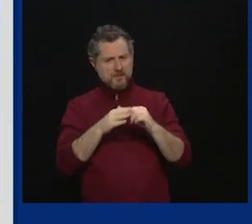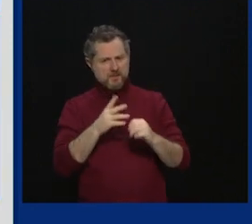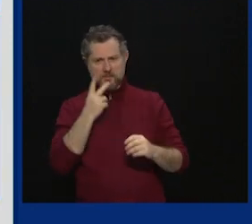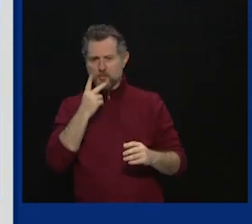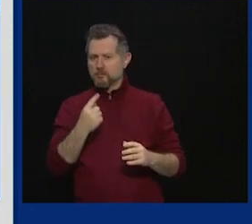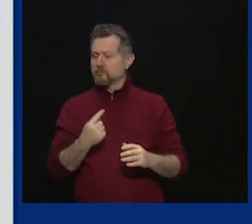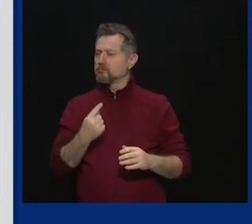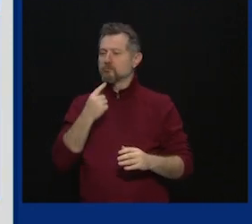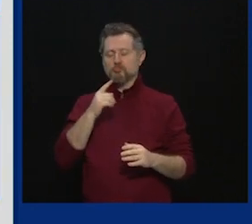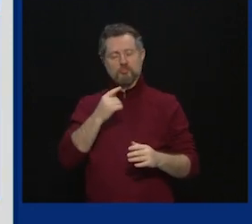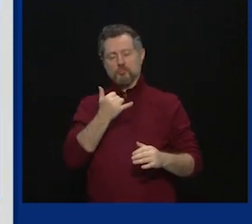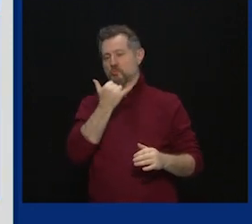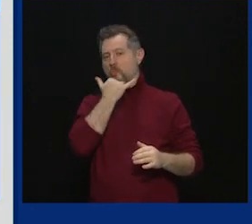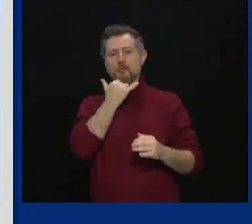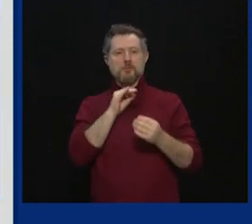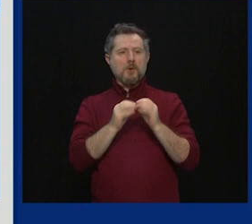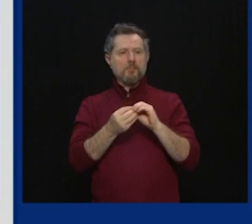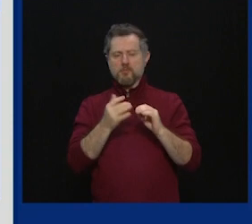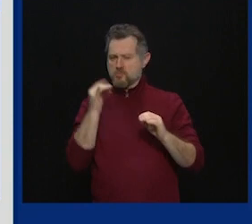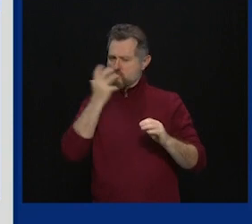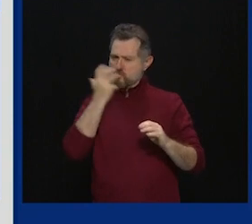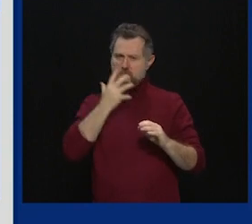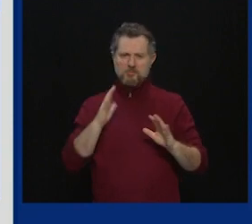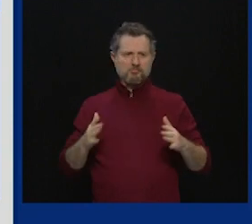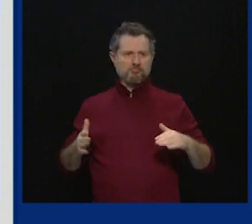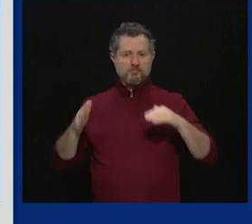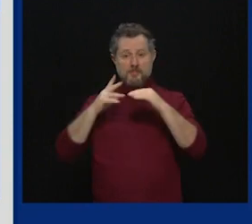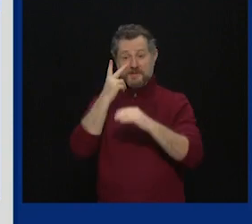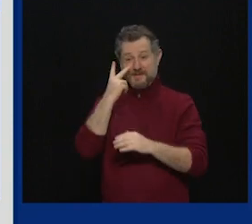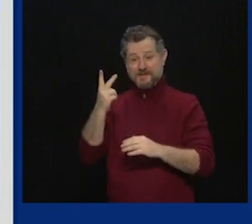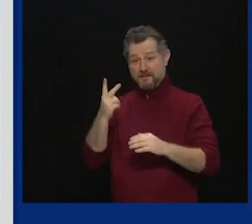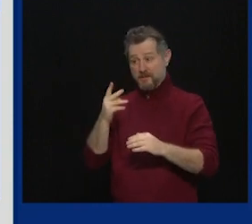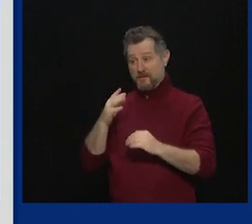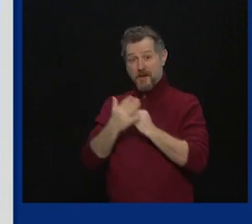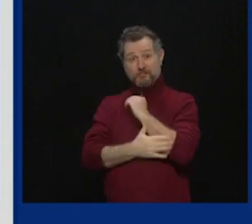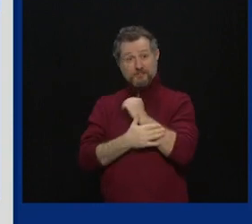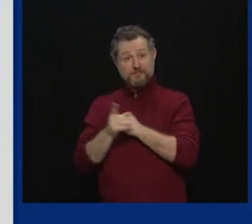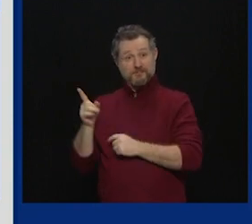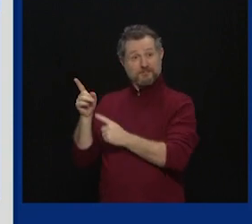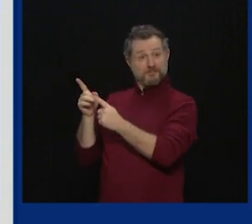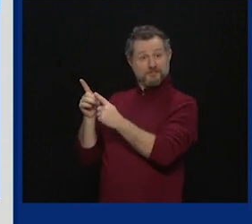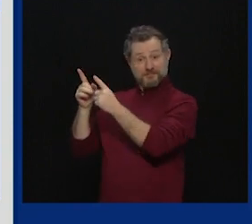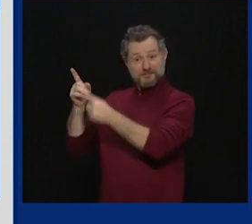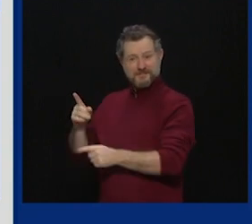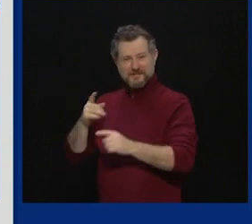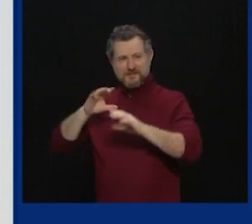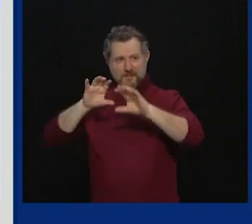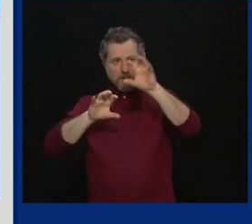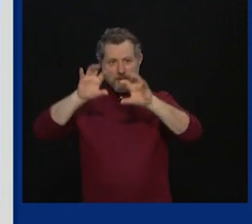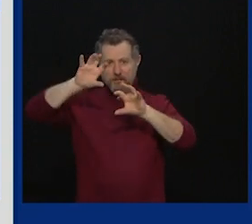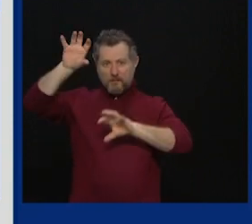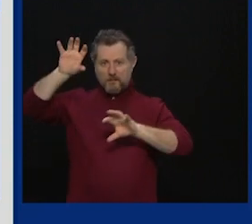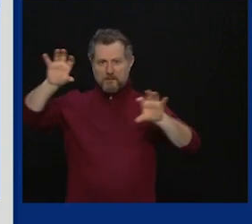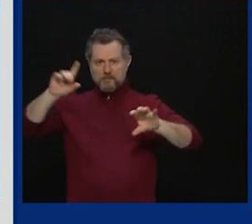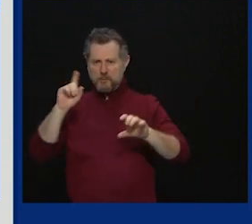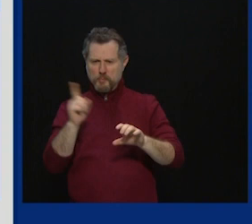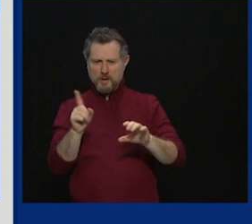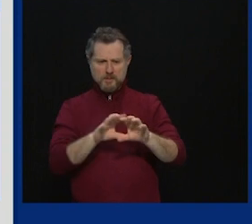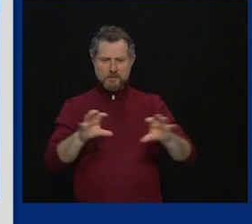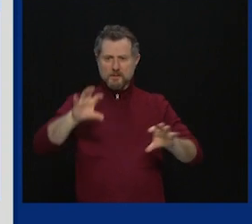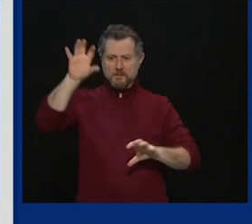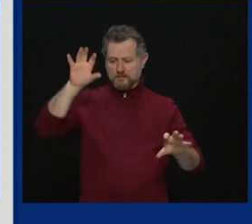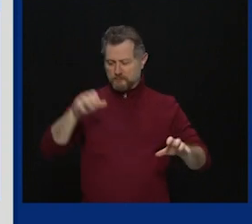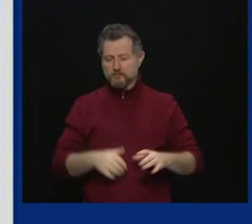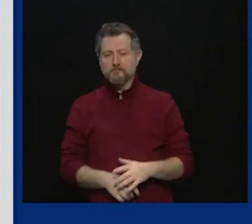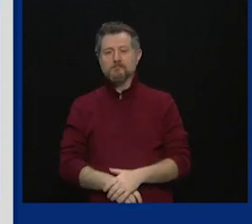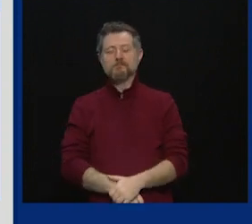And you can see the cases by county. We've broken out, and you can see on a map where they mostly are. And